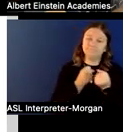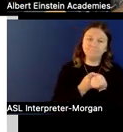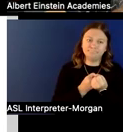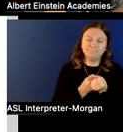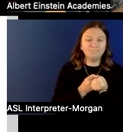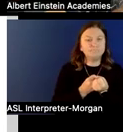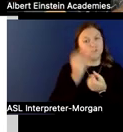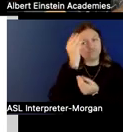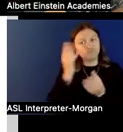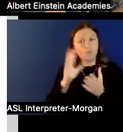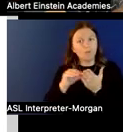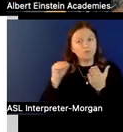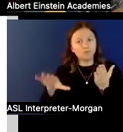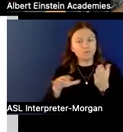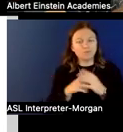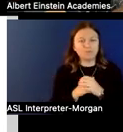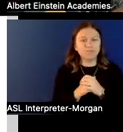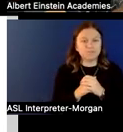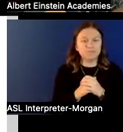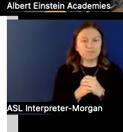So that's for being here.